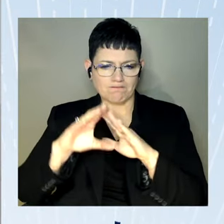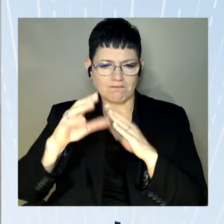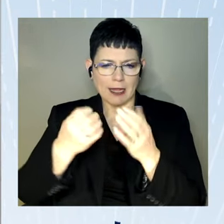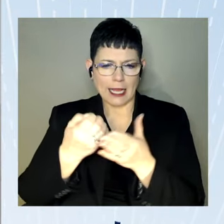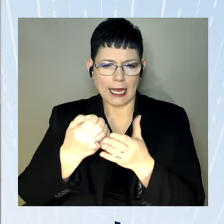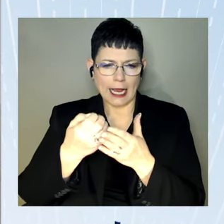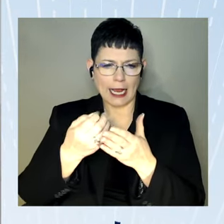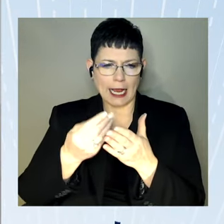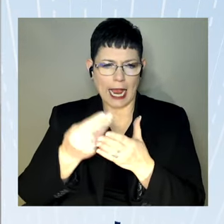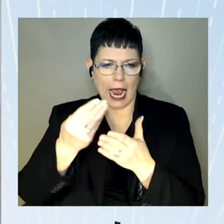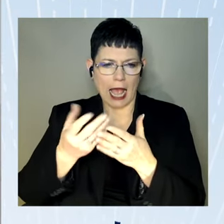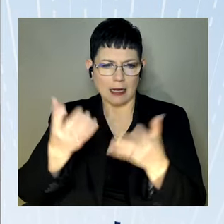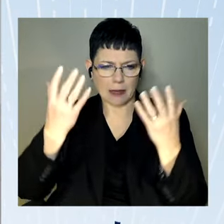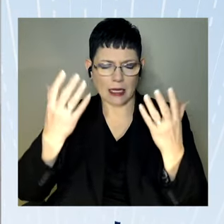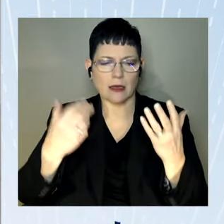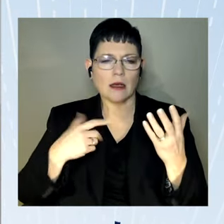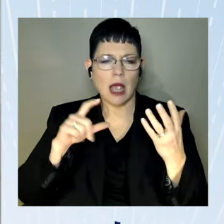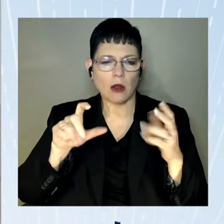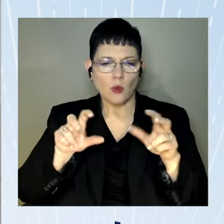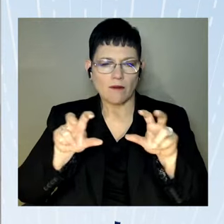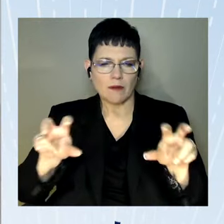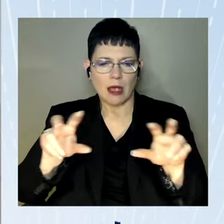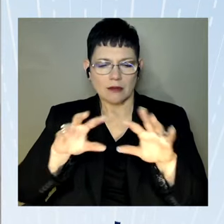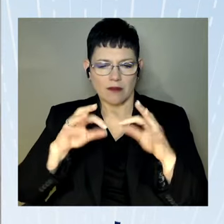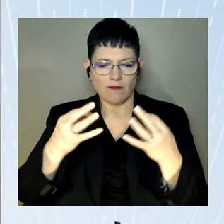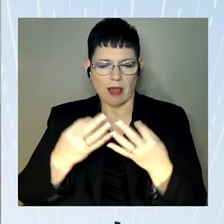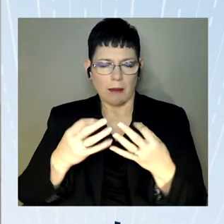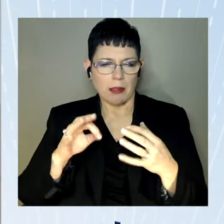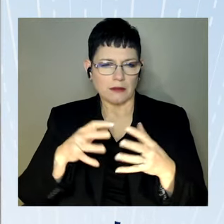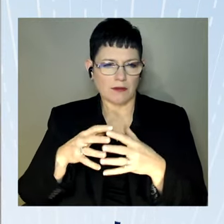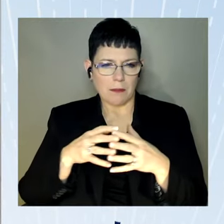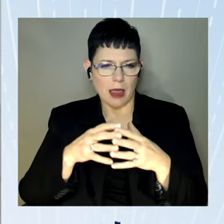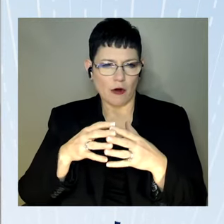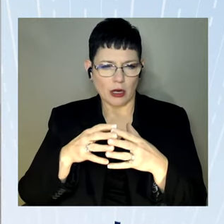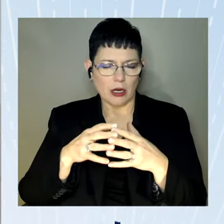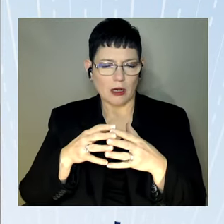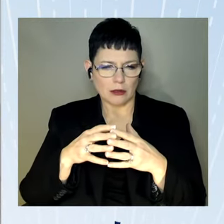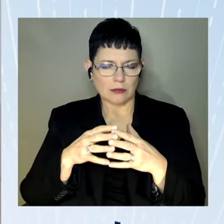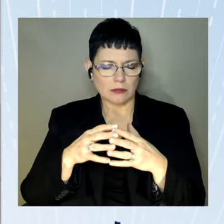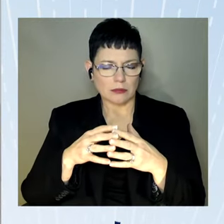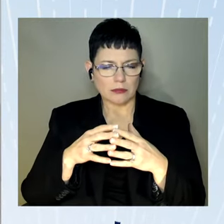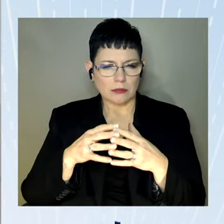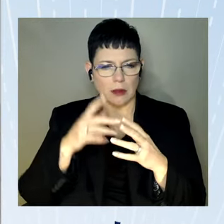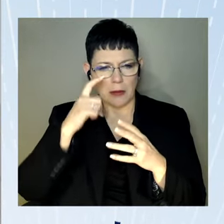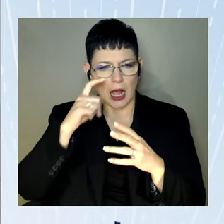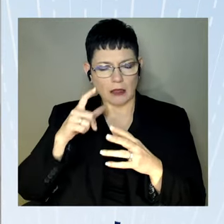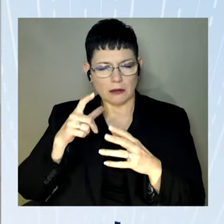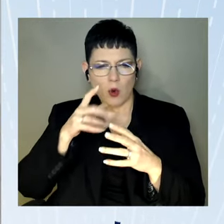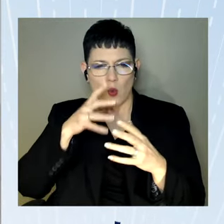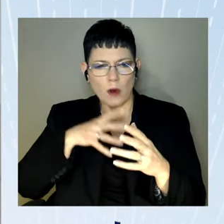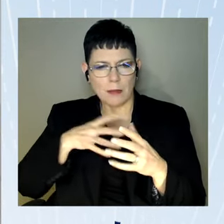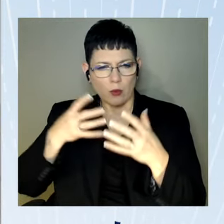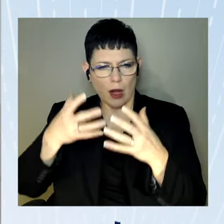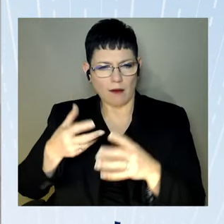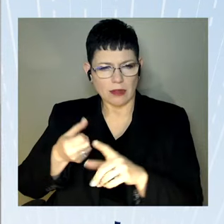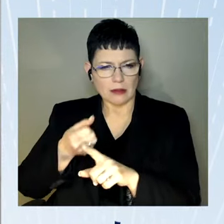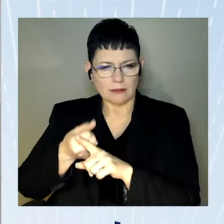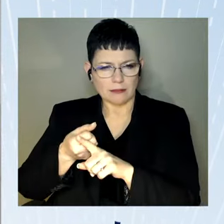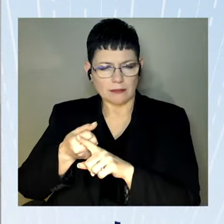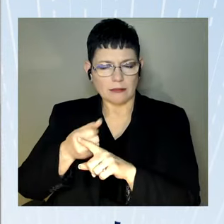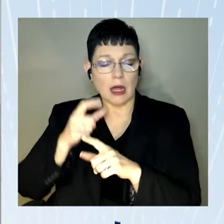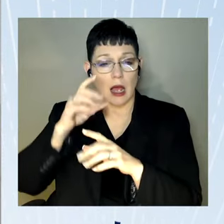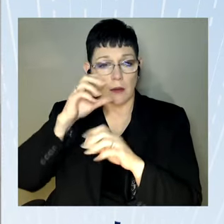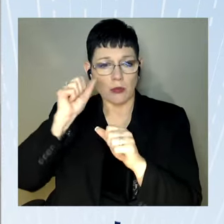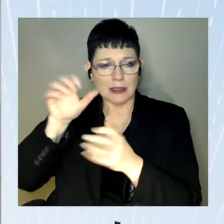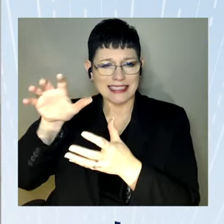families to help overcome these challenges that were disproportionately affecting women. and he secured legislation that provided direct